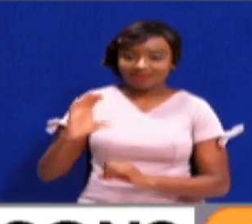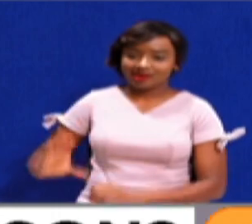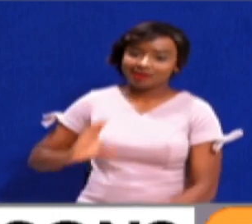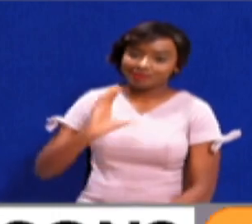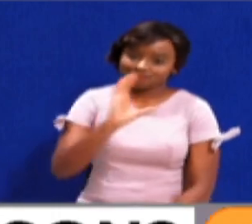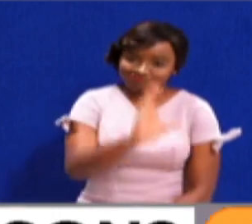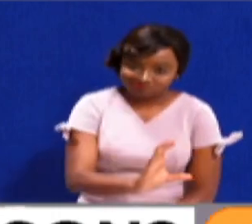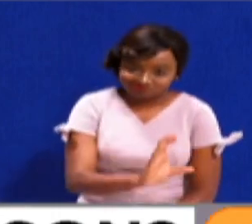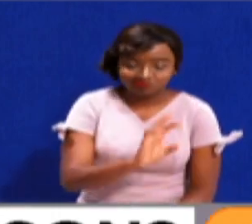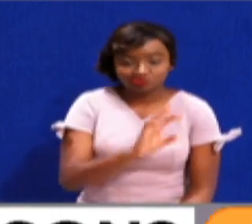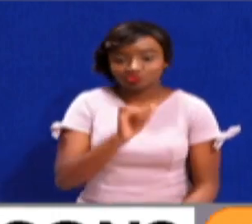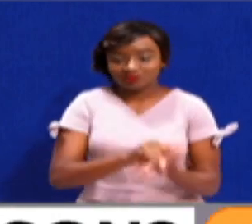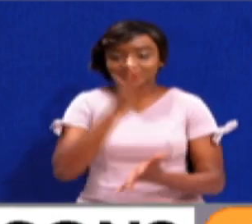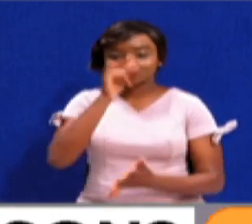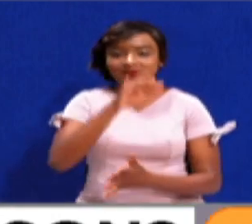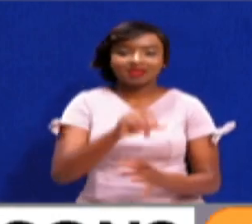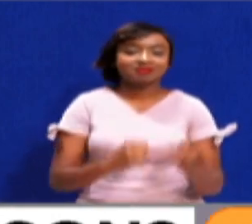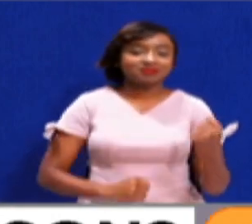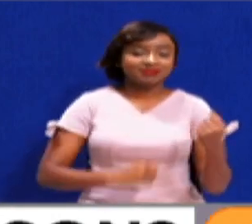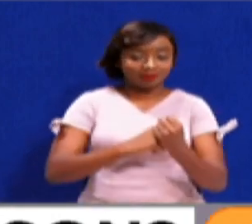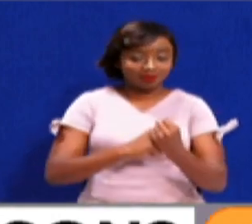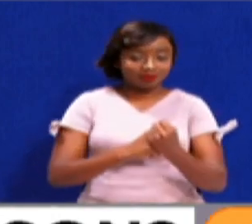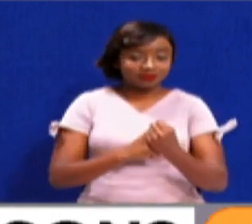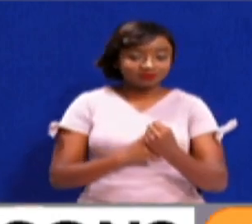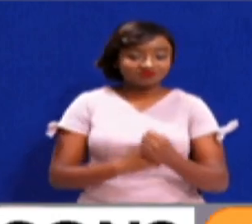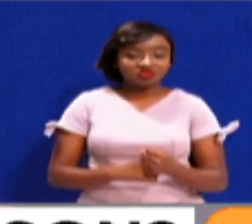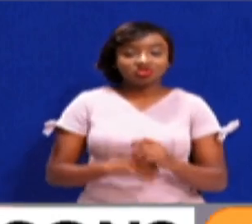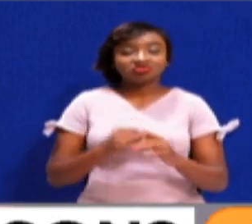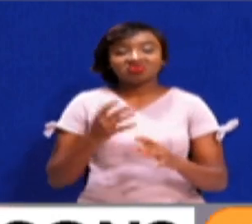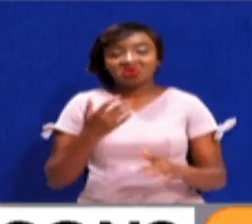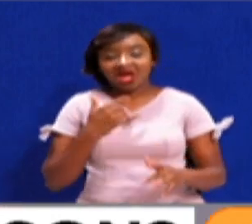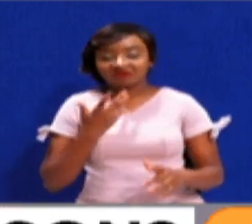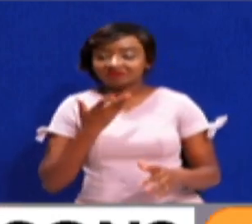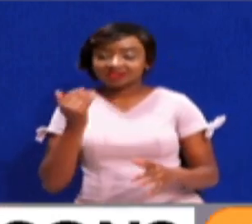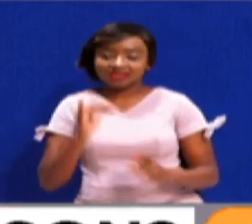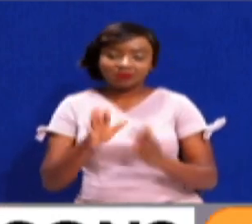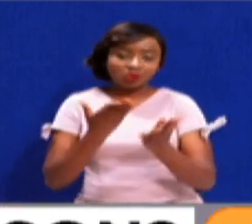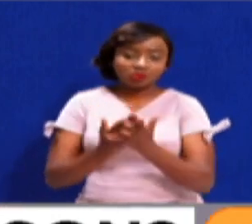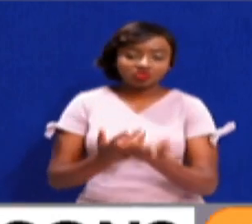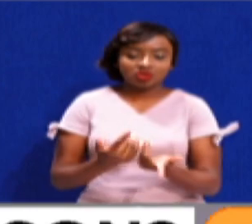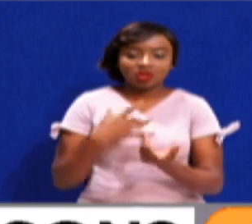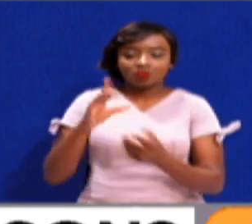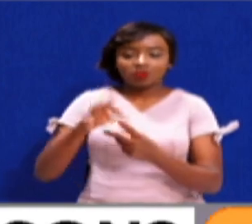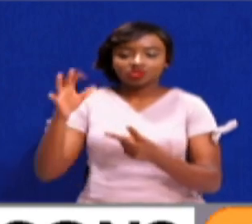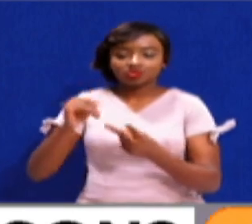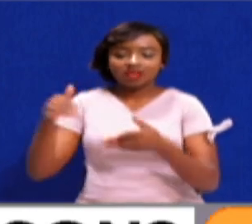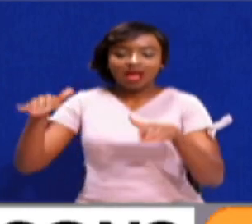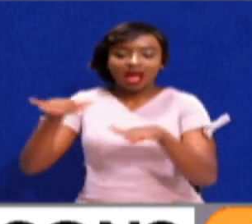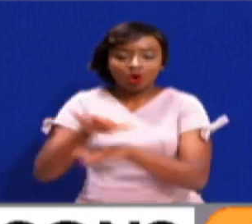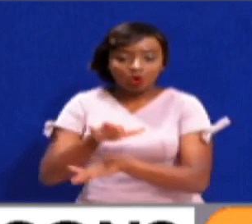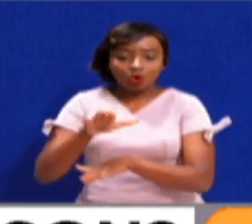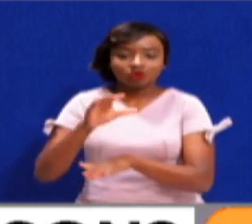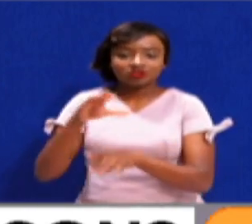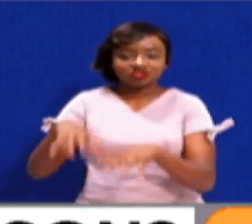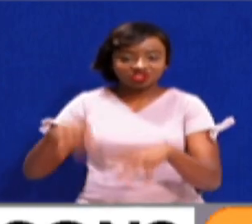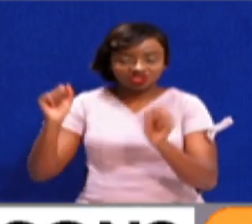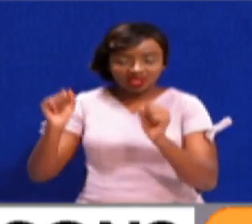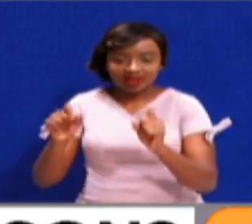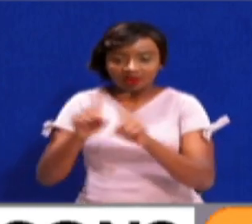as a result of that, there are various proposals. Oh, let's have co-chairs. Let's have the speaker himself, Ken Lusaka, chair the